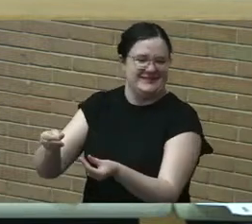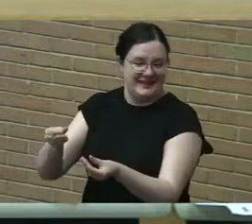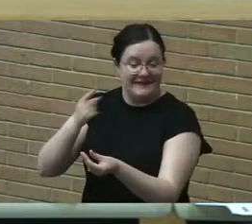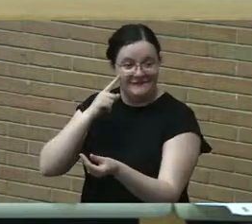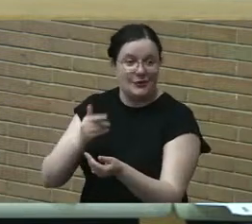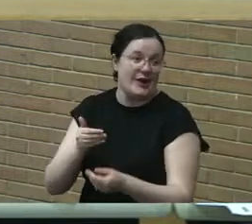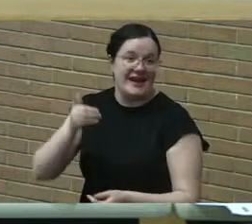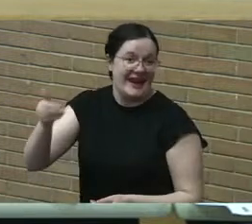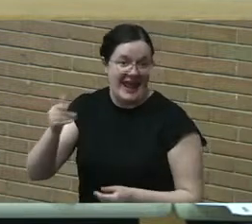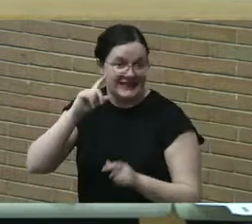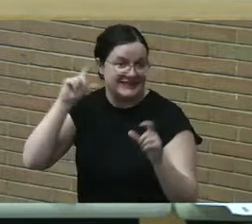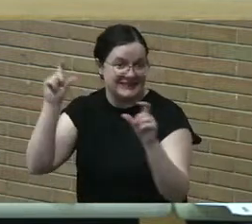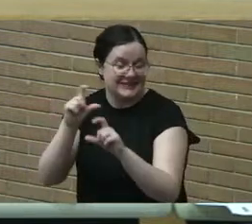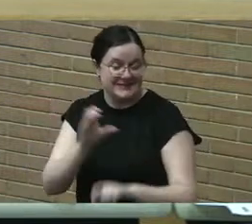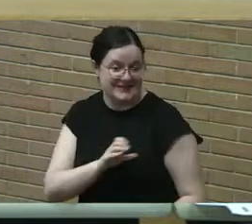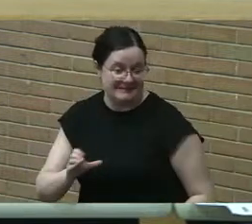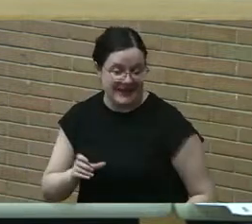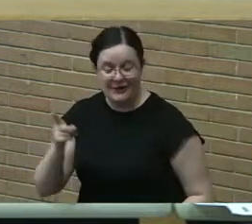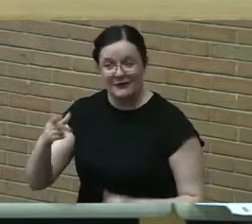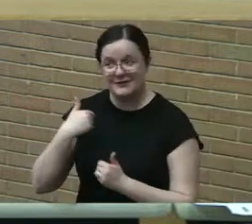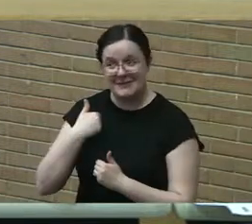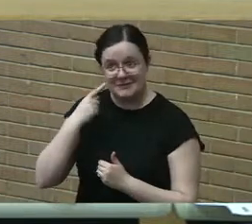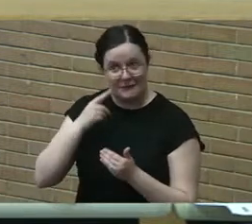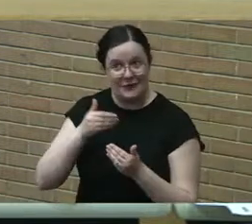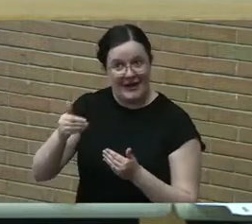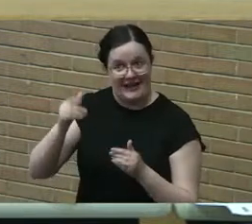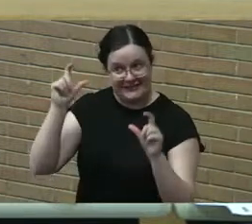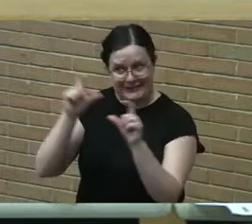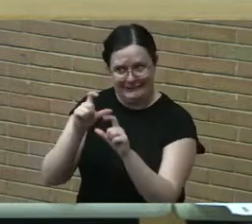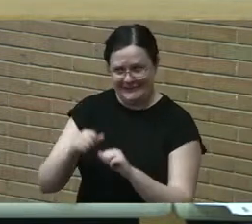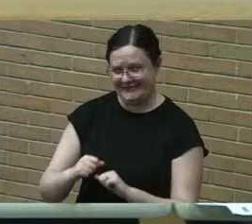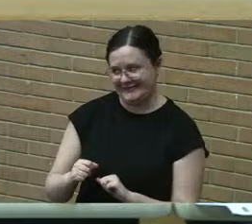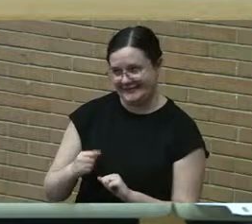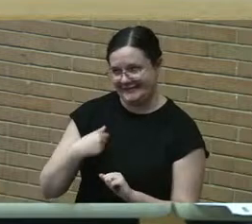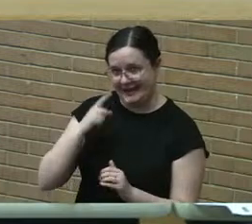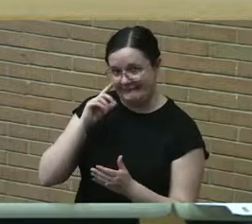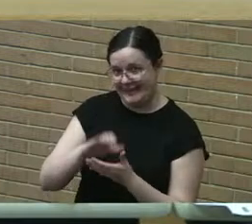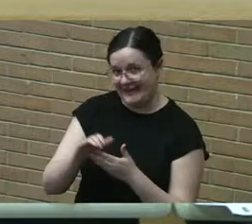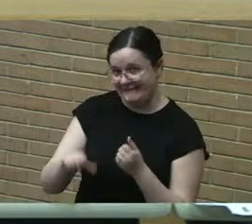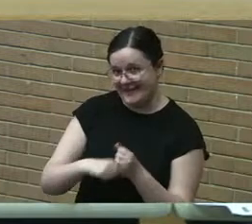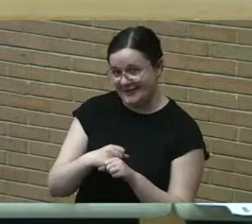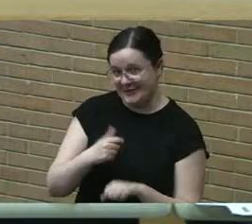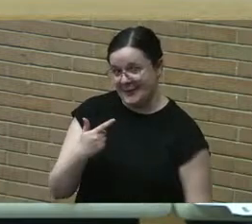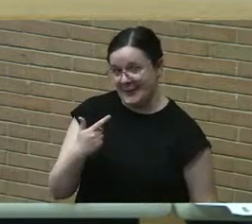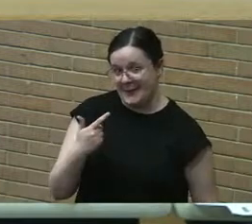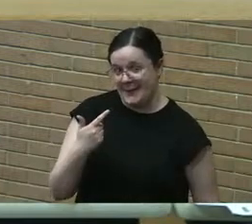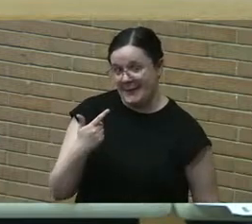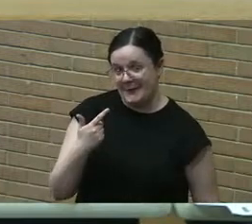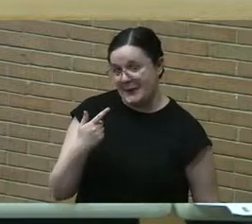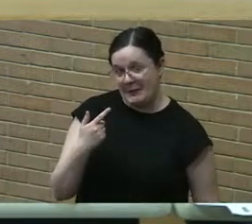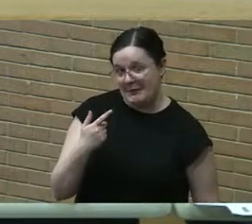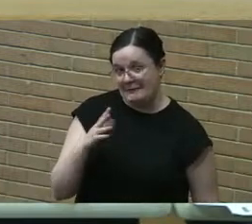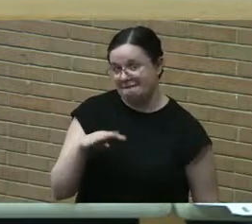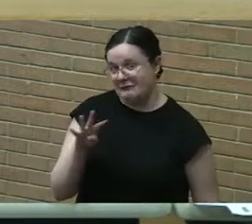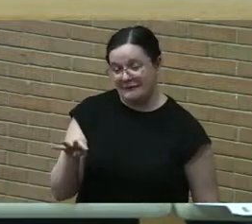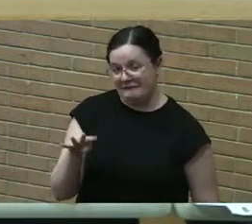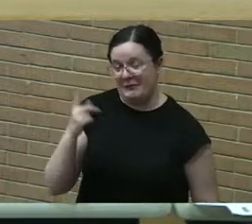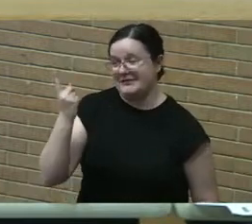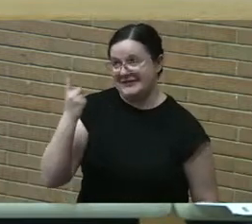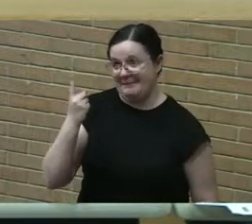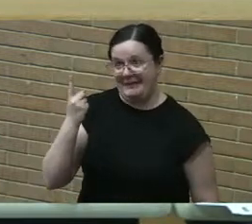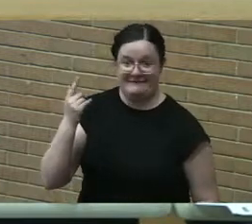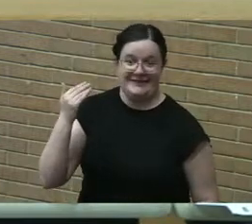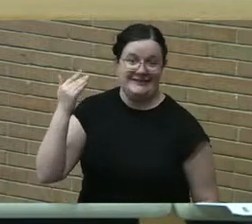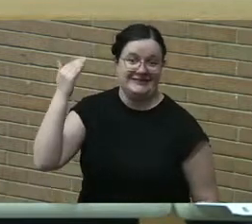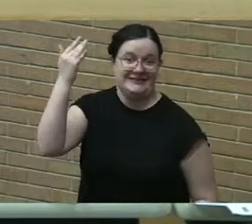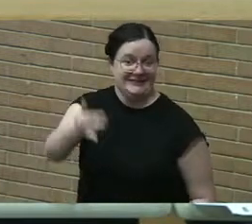eclipse committee that will be handling the next eclipse in, I believe, 2144 or something like that. So I'm